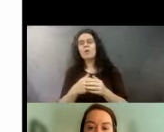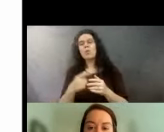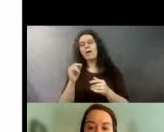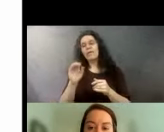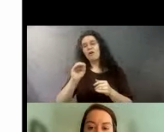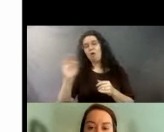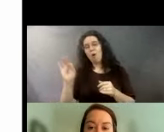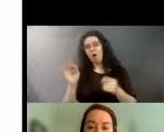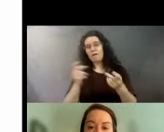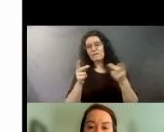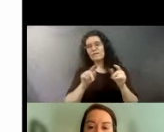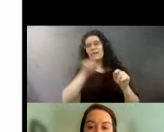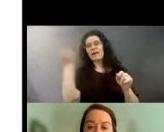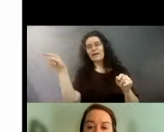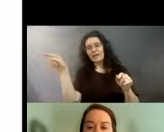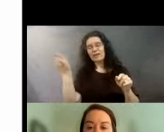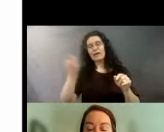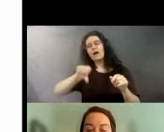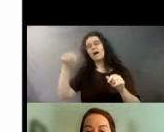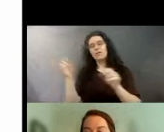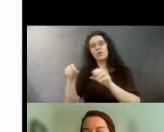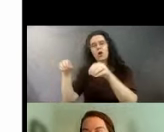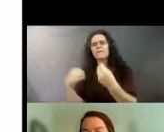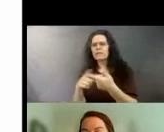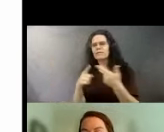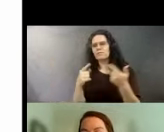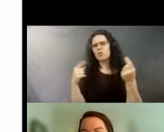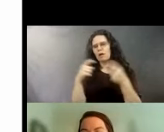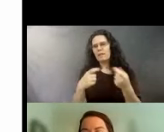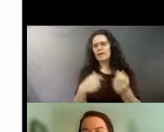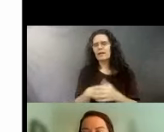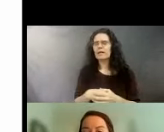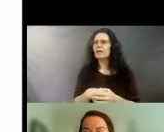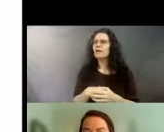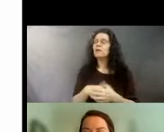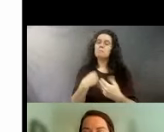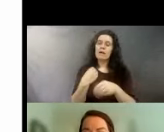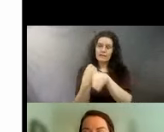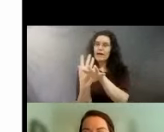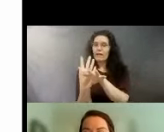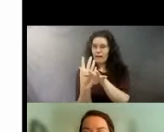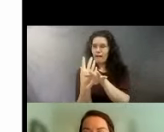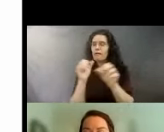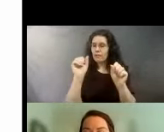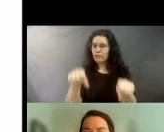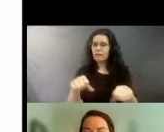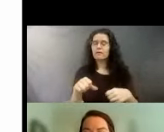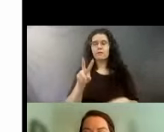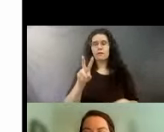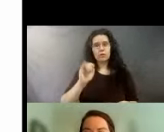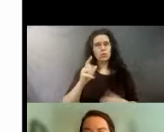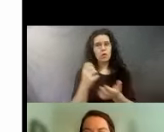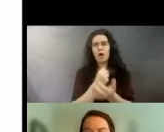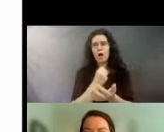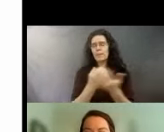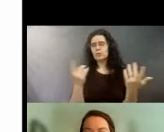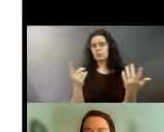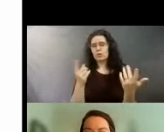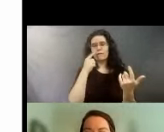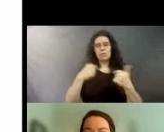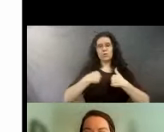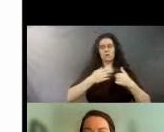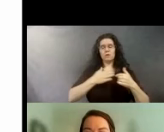was mentioned a little bit in terms of telehealth services and virtual opportunities. And I definitely agree that especially within Nemours, our